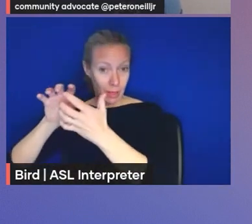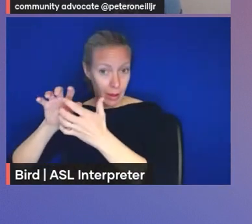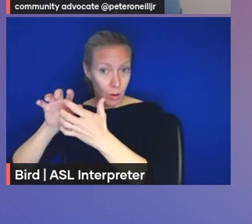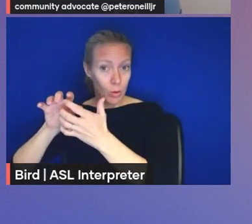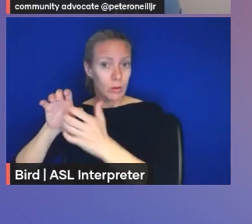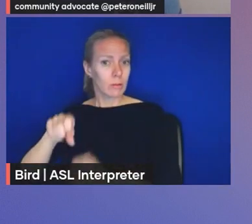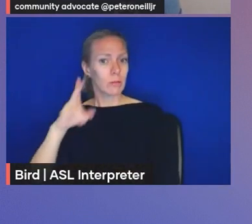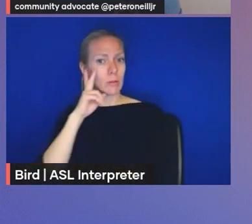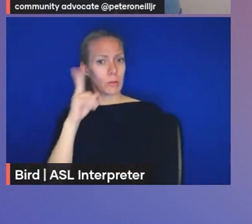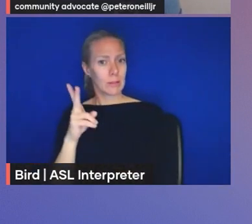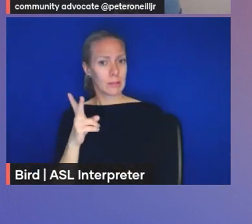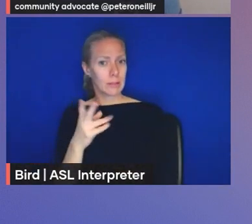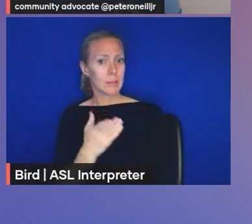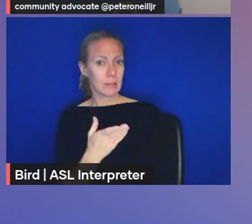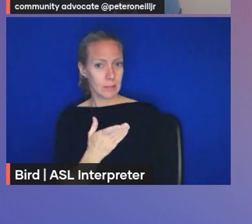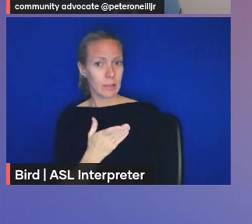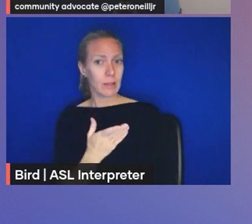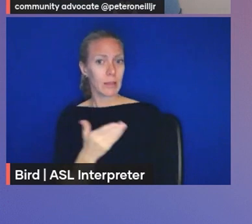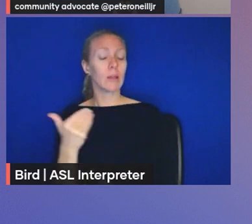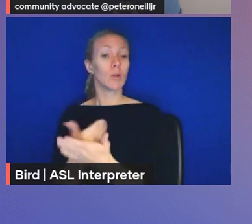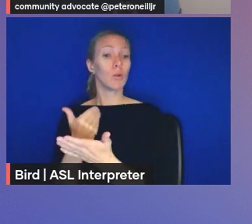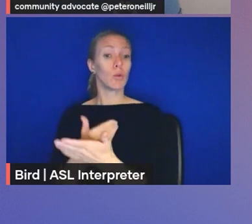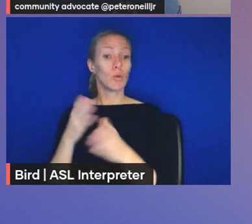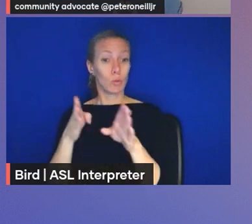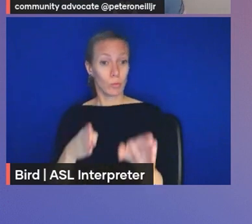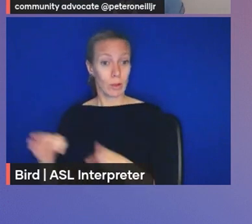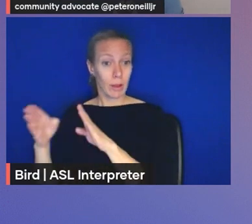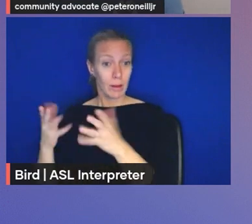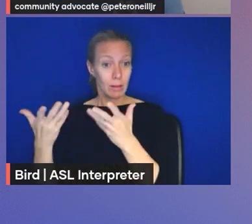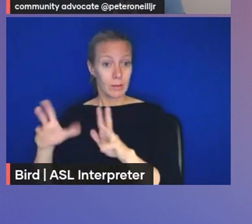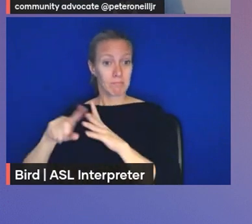here, new plan has been started.